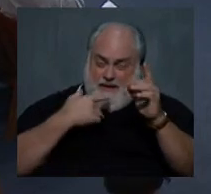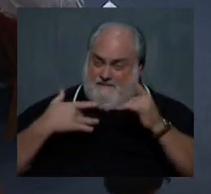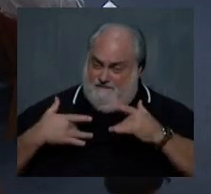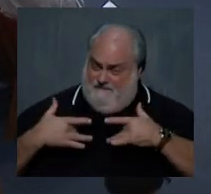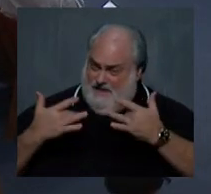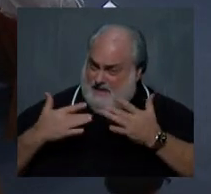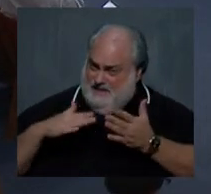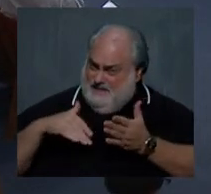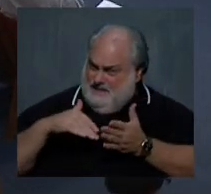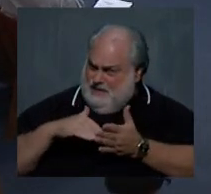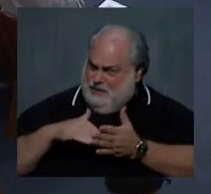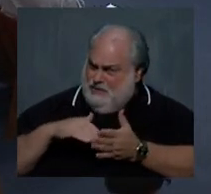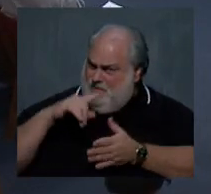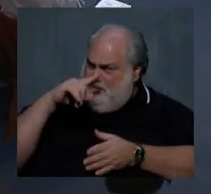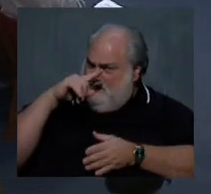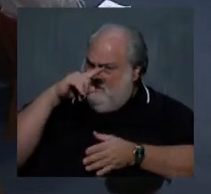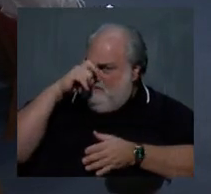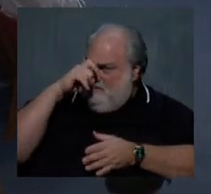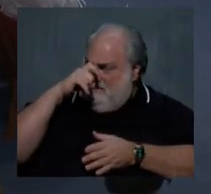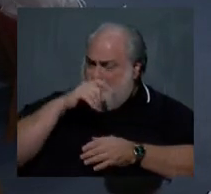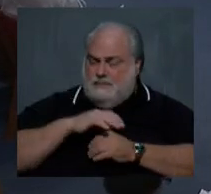center.